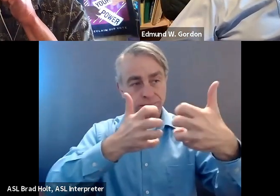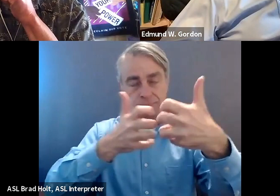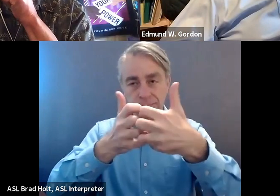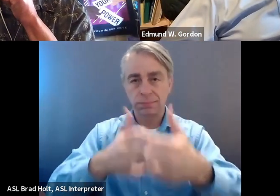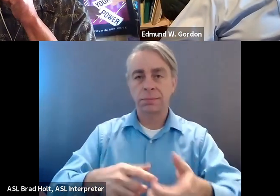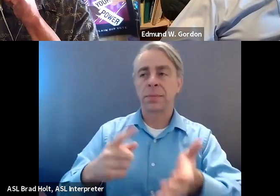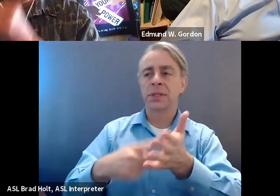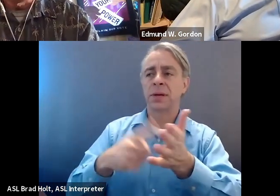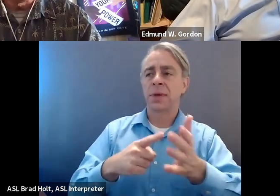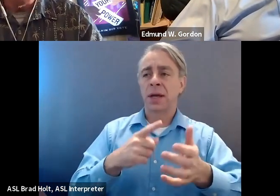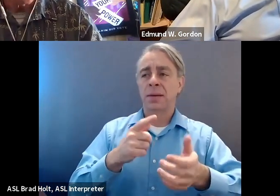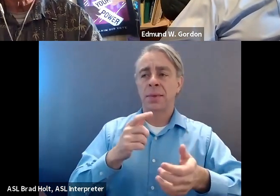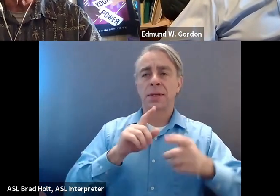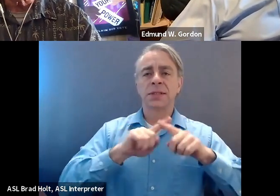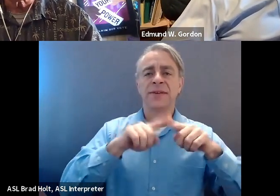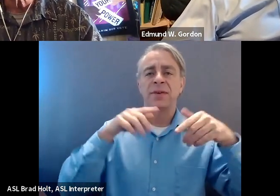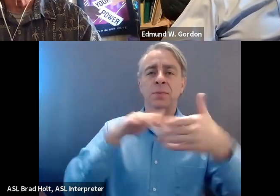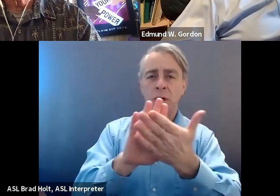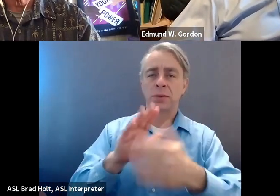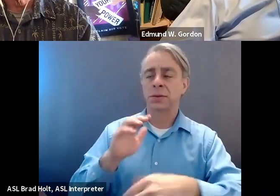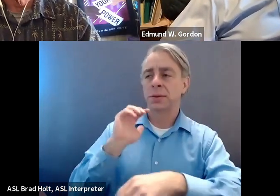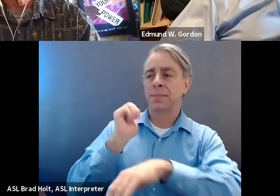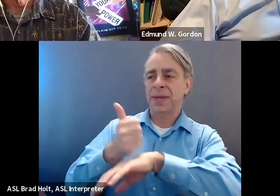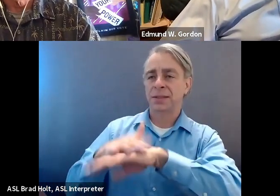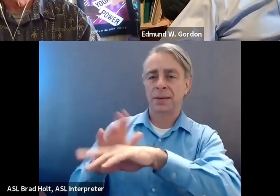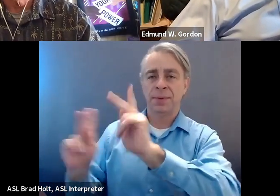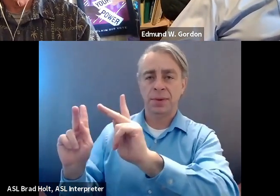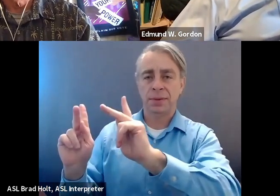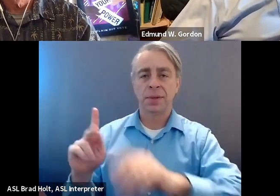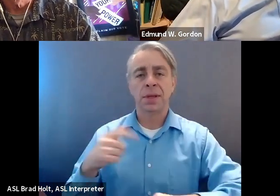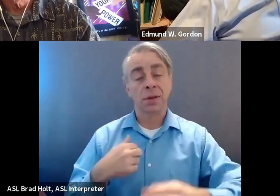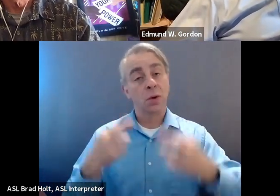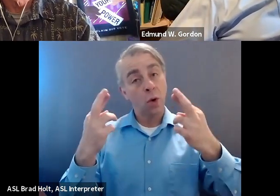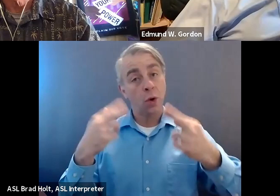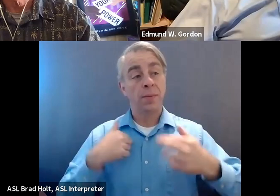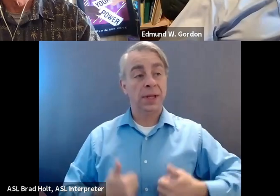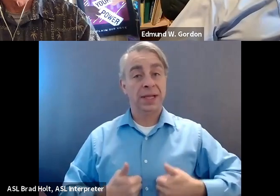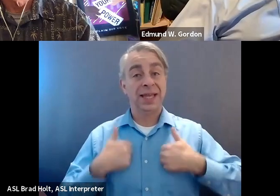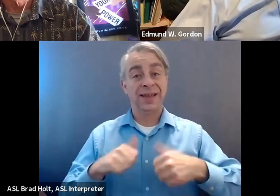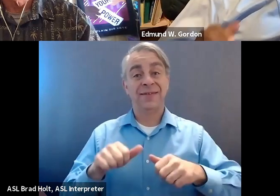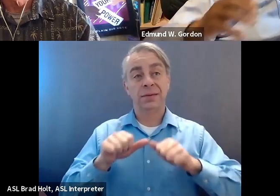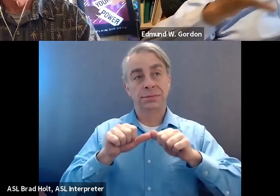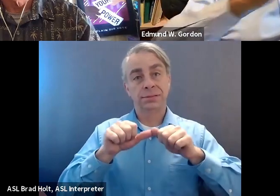sufficiency. And I hope I live long enough for my friends in measurement to turn the